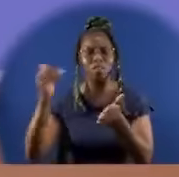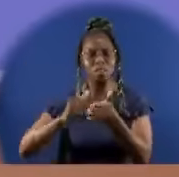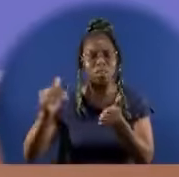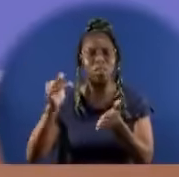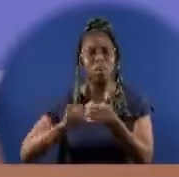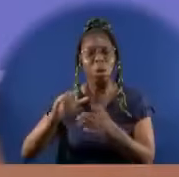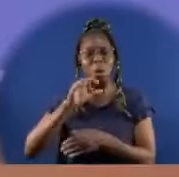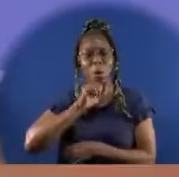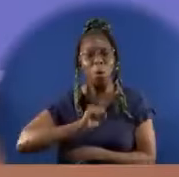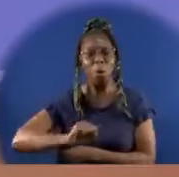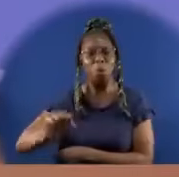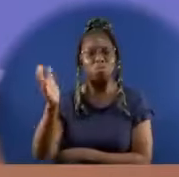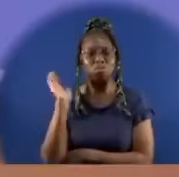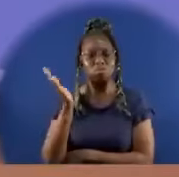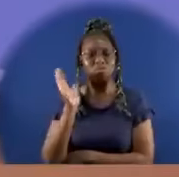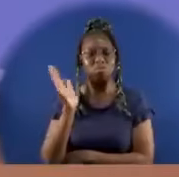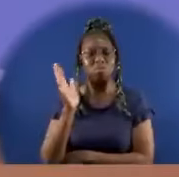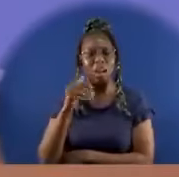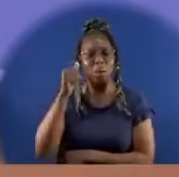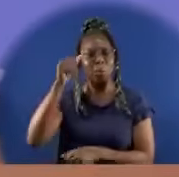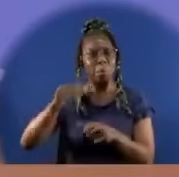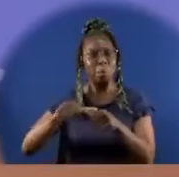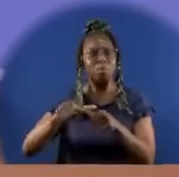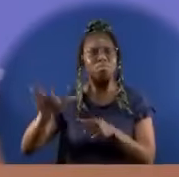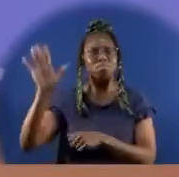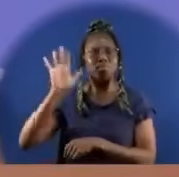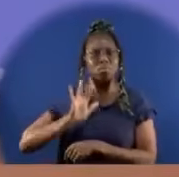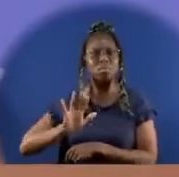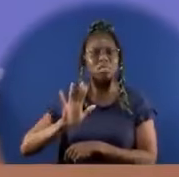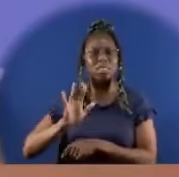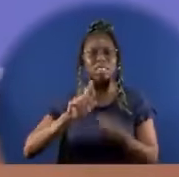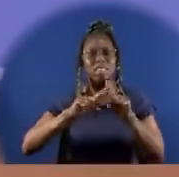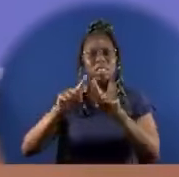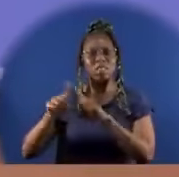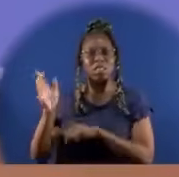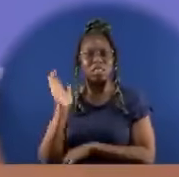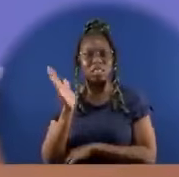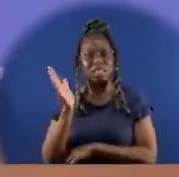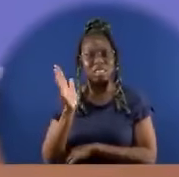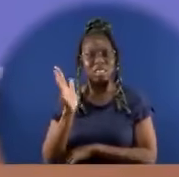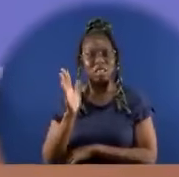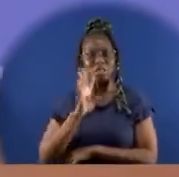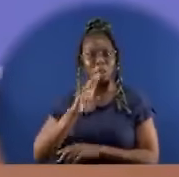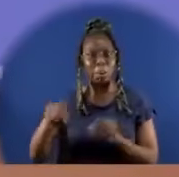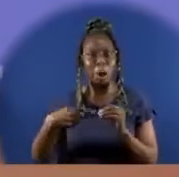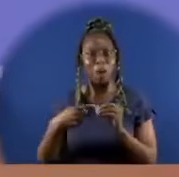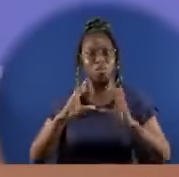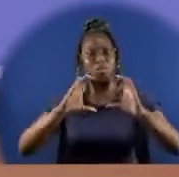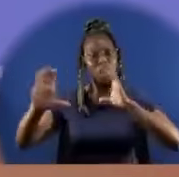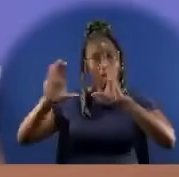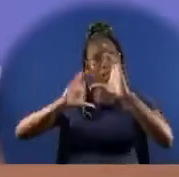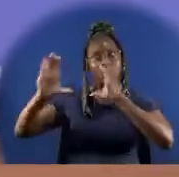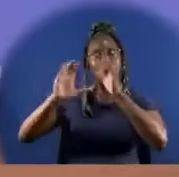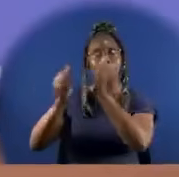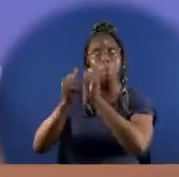remember when I heard Bill Lawson preach a series of sermons entitled Conversations with